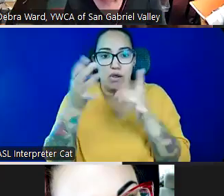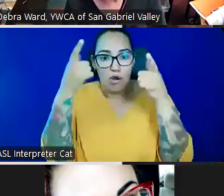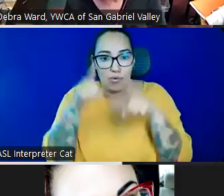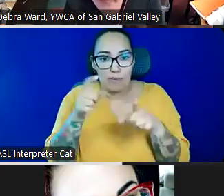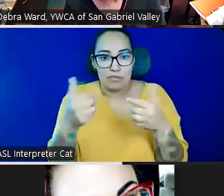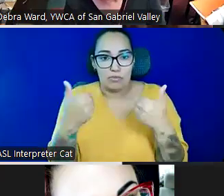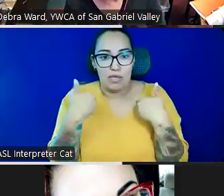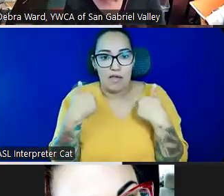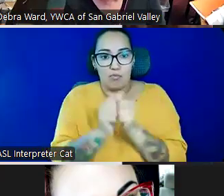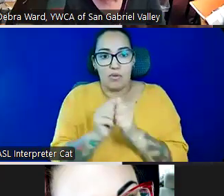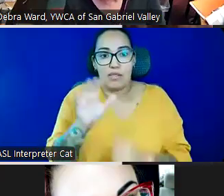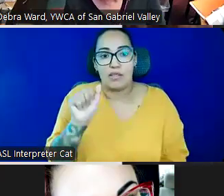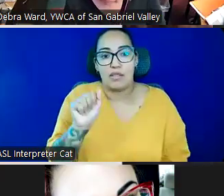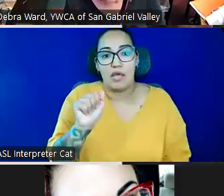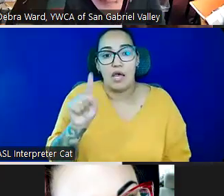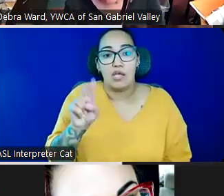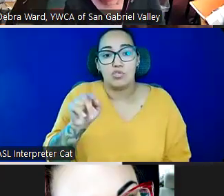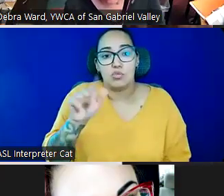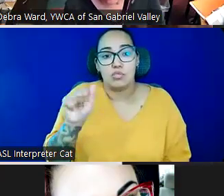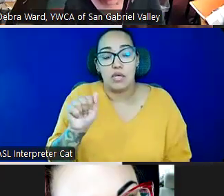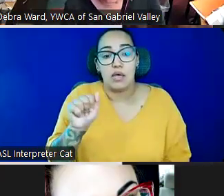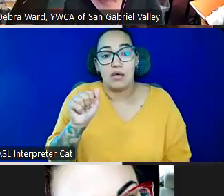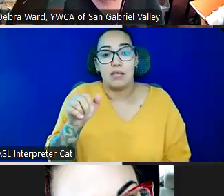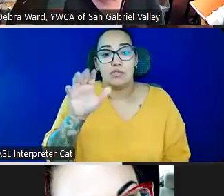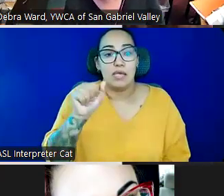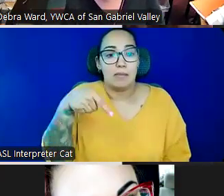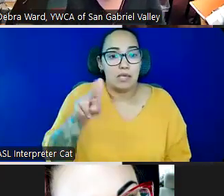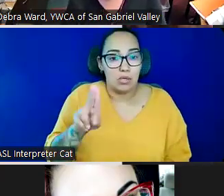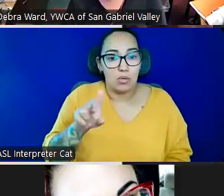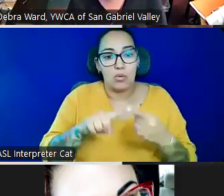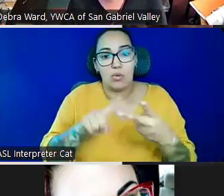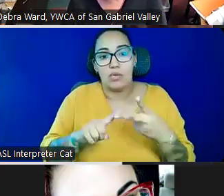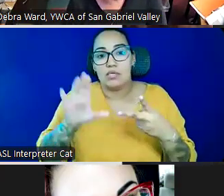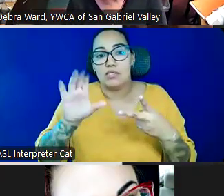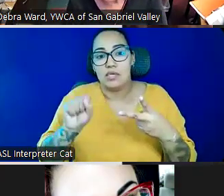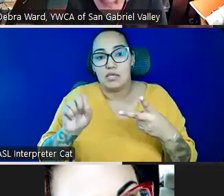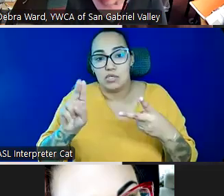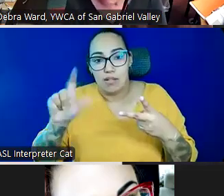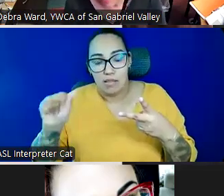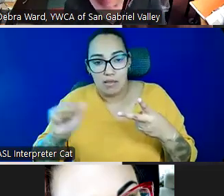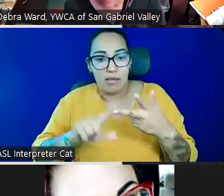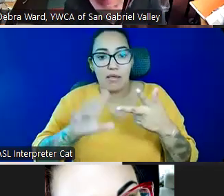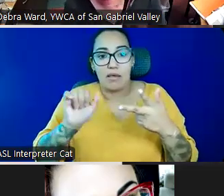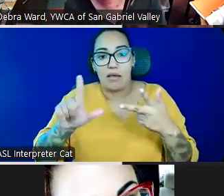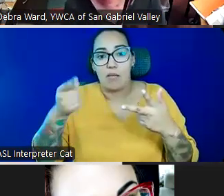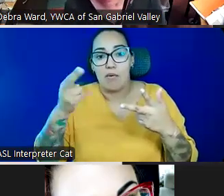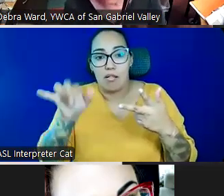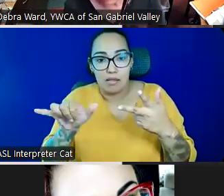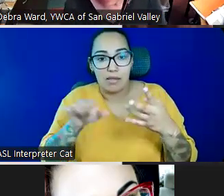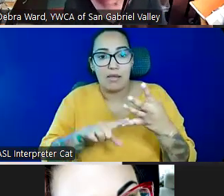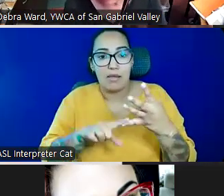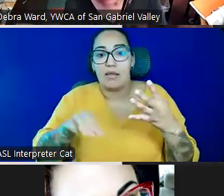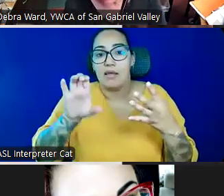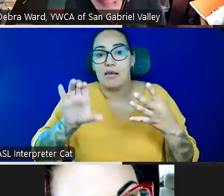have: Azusa Pacific University, Cal State University of Los Angeles, and Cal Poly and